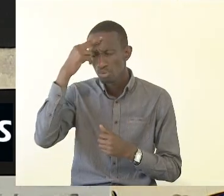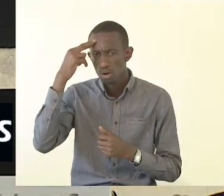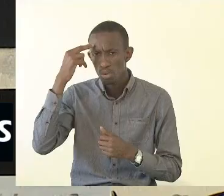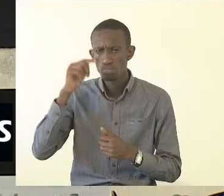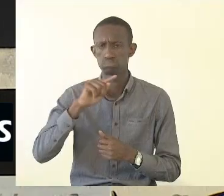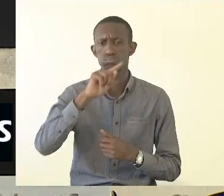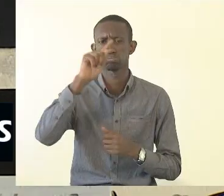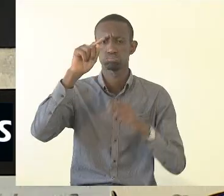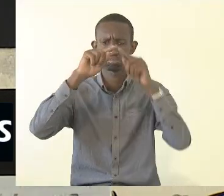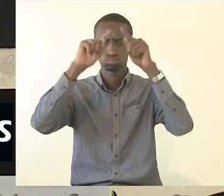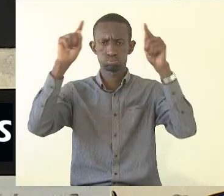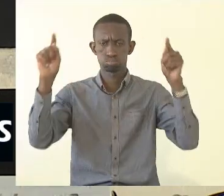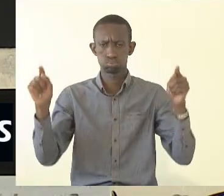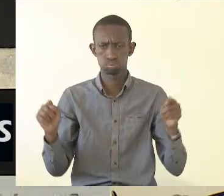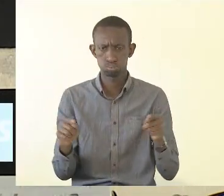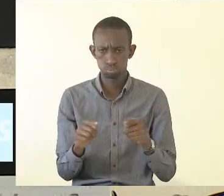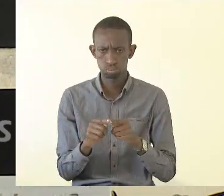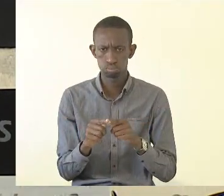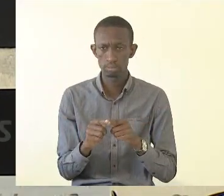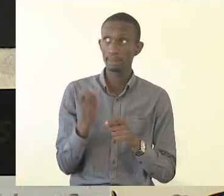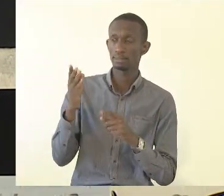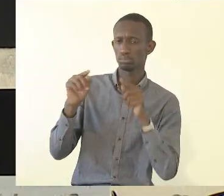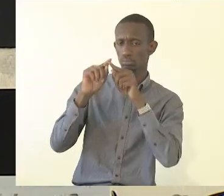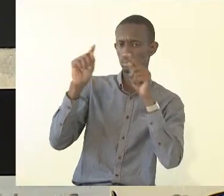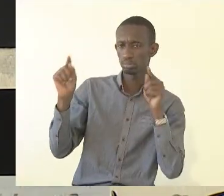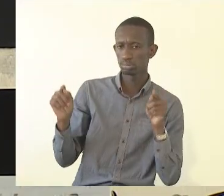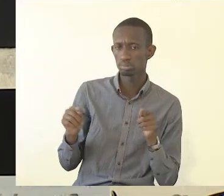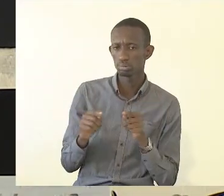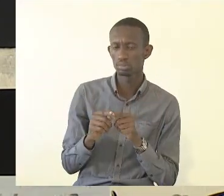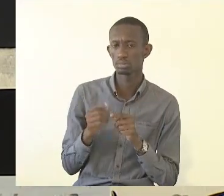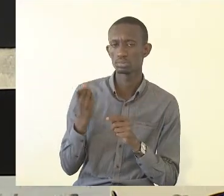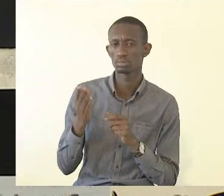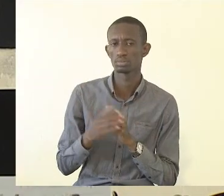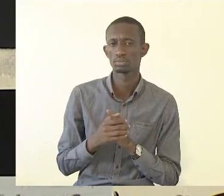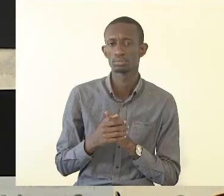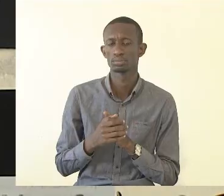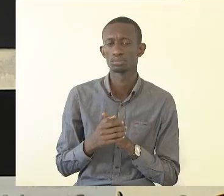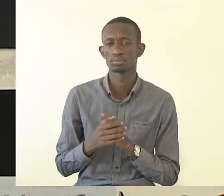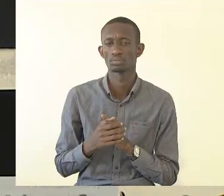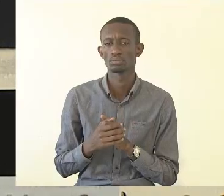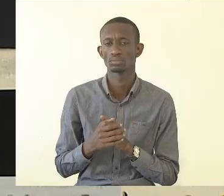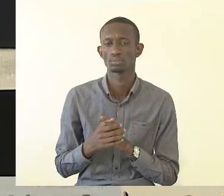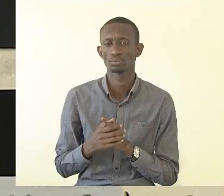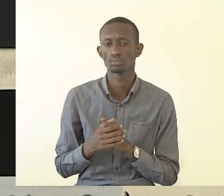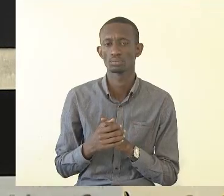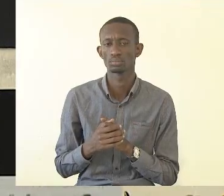ring form, then it is called cyclohexane. Cyclohexane.